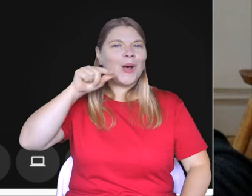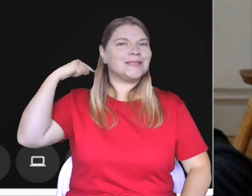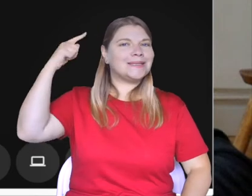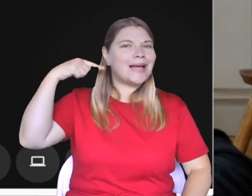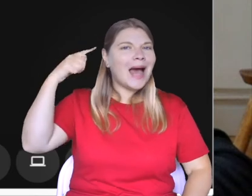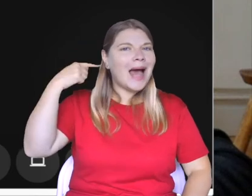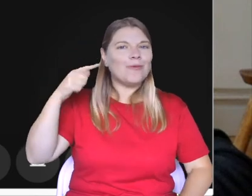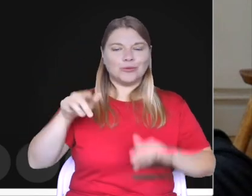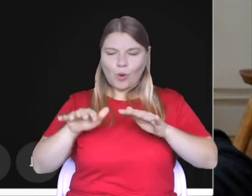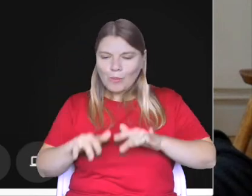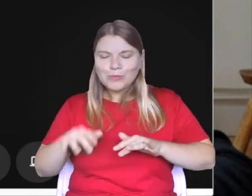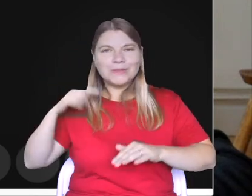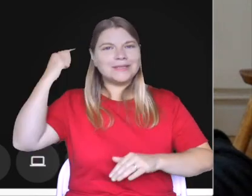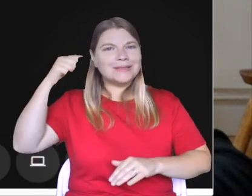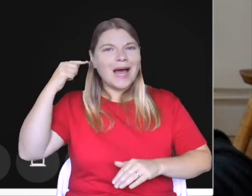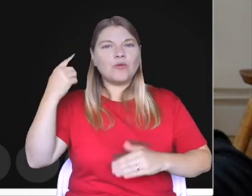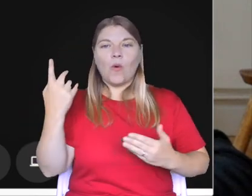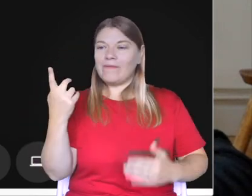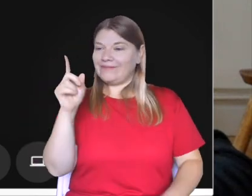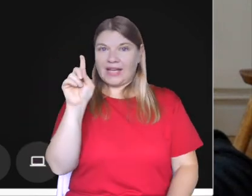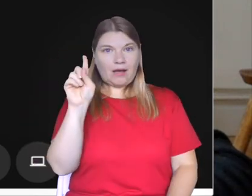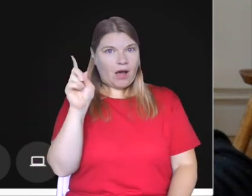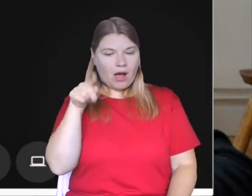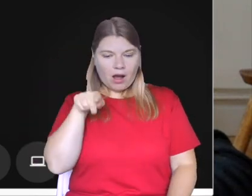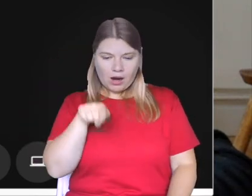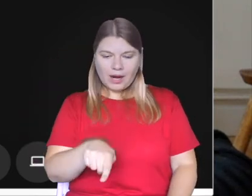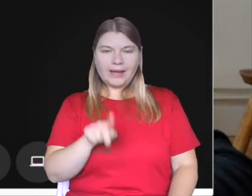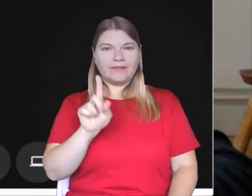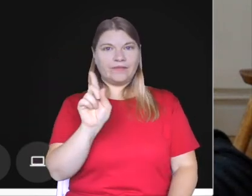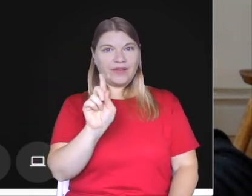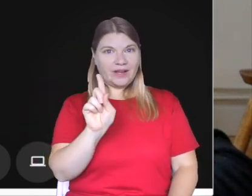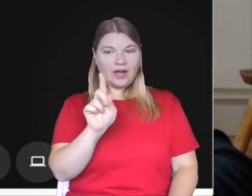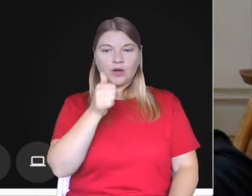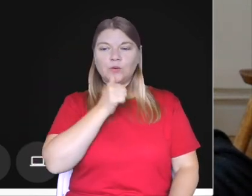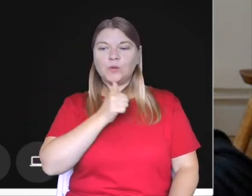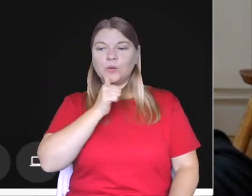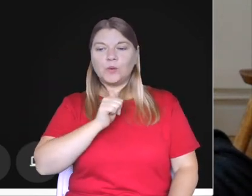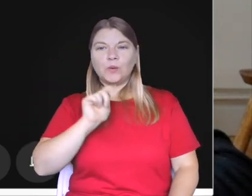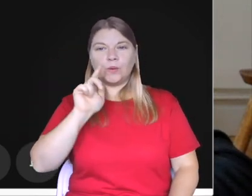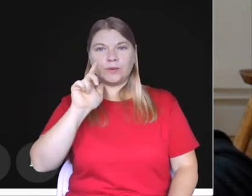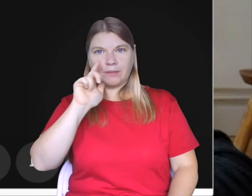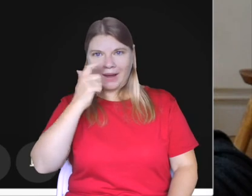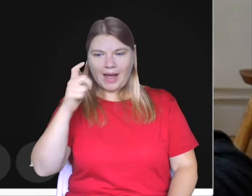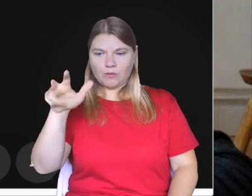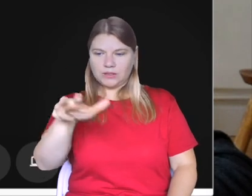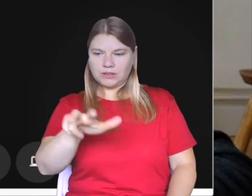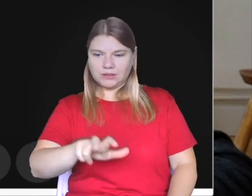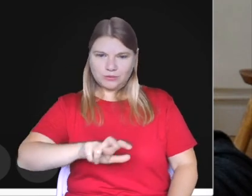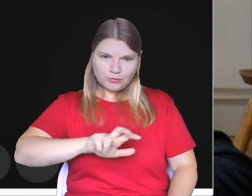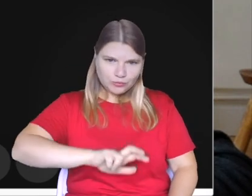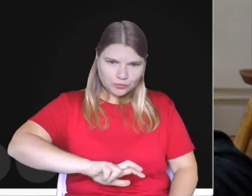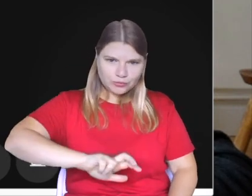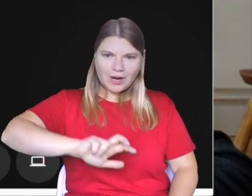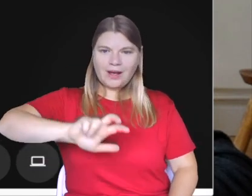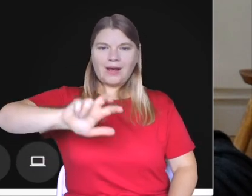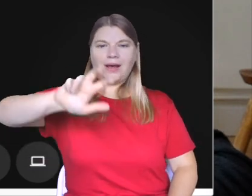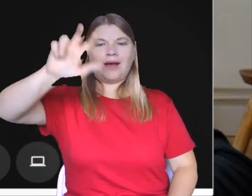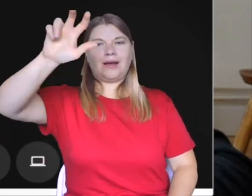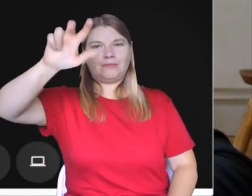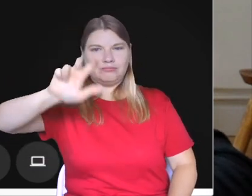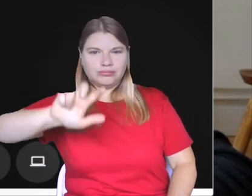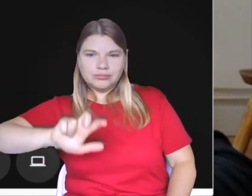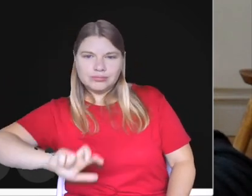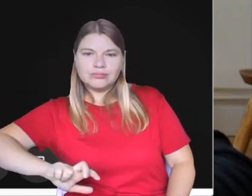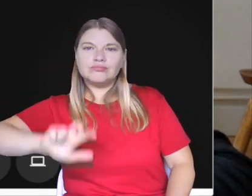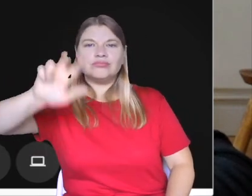finger. And that means that if you click on that one, you can use your mouse to drag up and down the